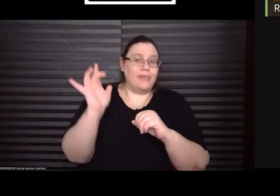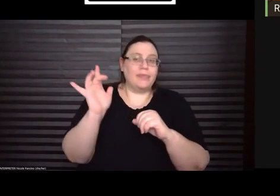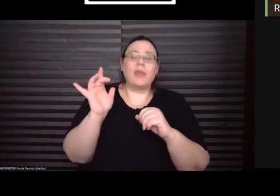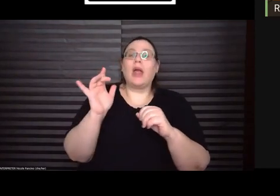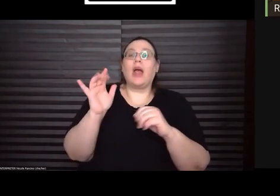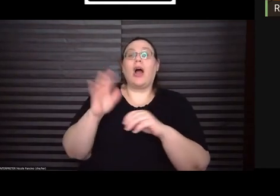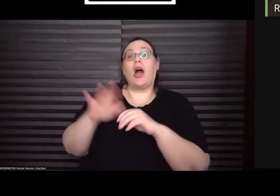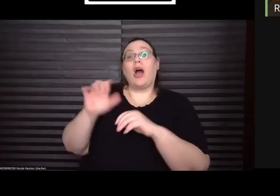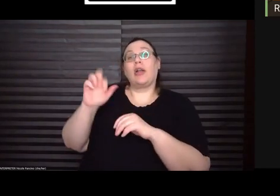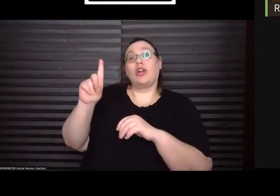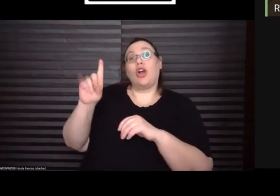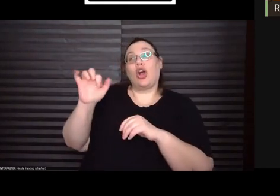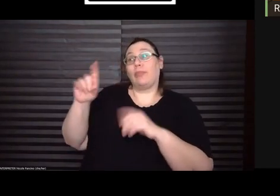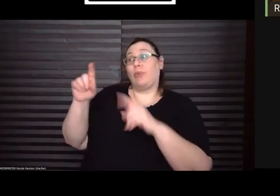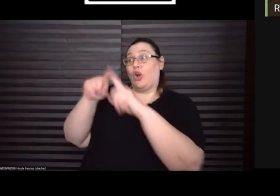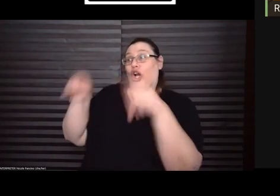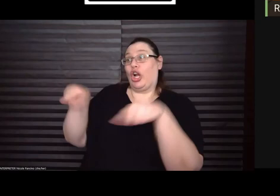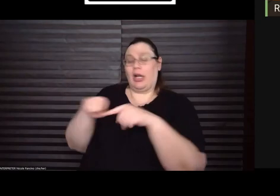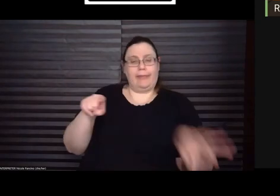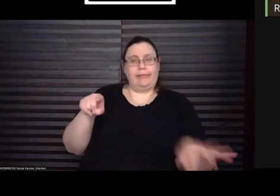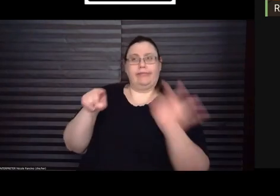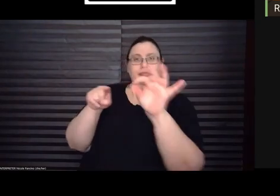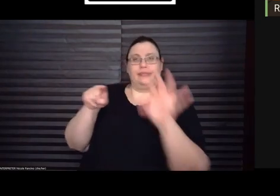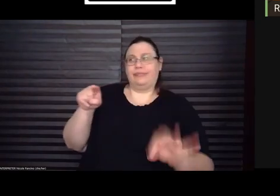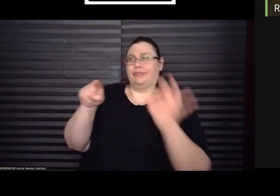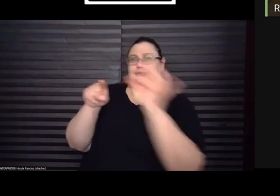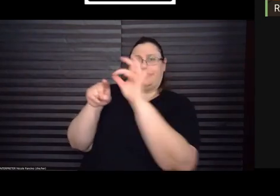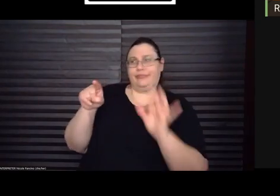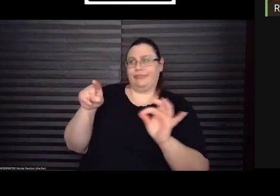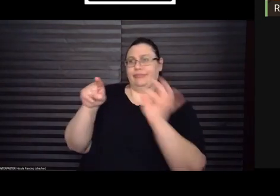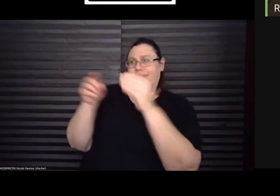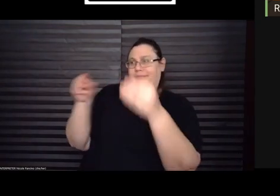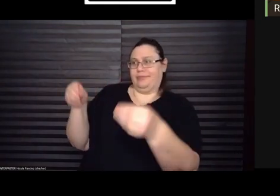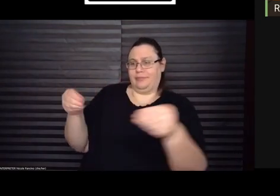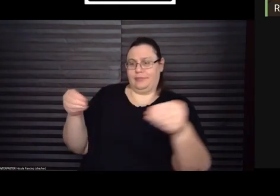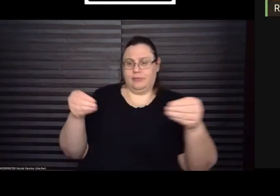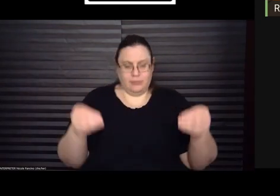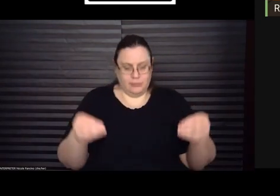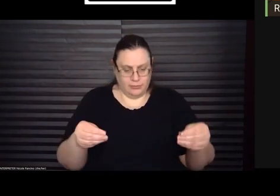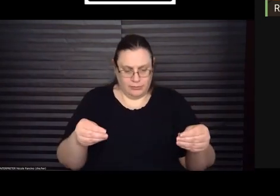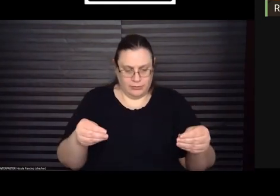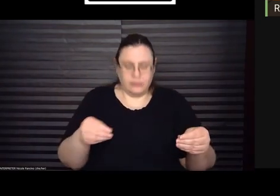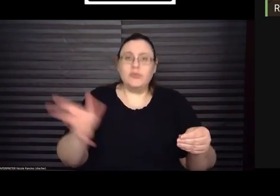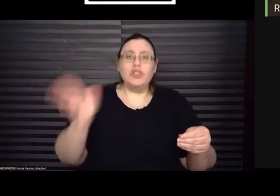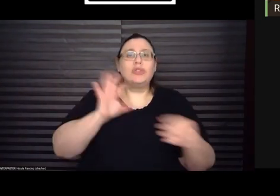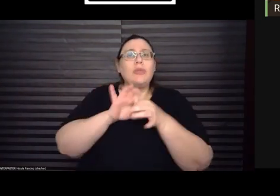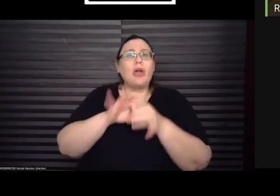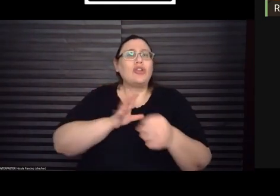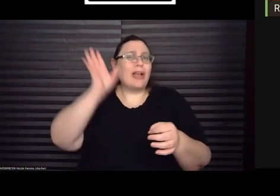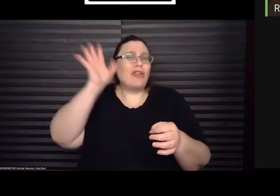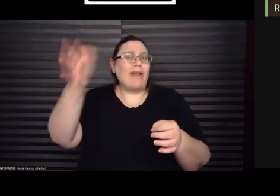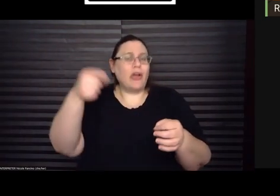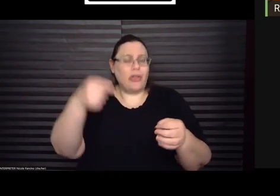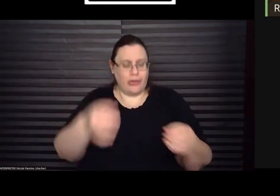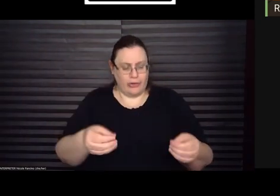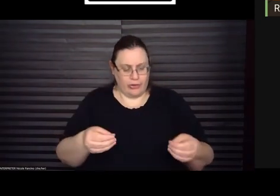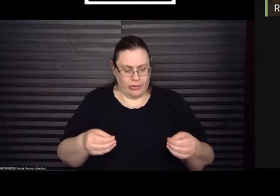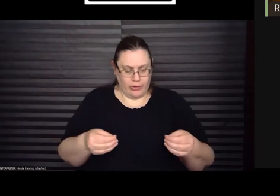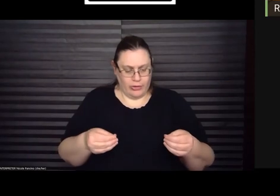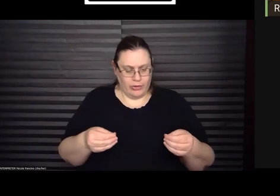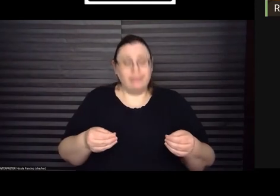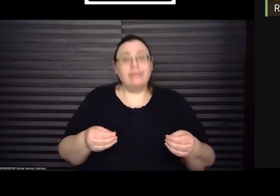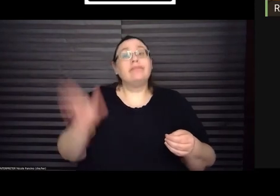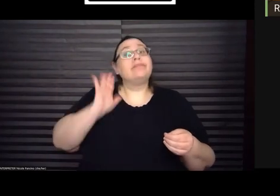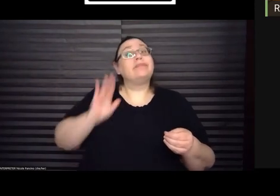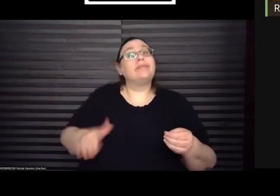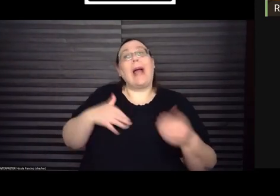and then mounted to little pieces of cardboard. And this was something that had belonged to my grandfather. And I used